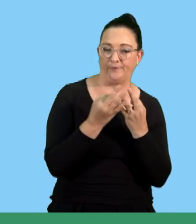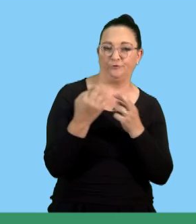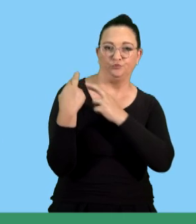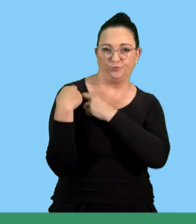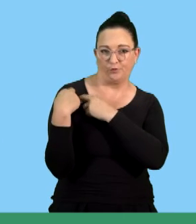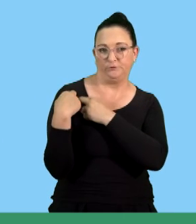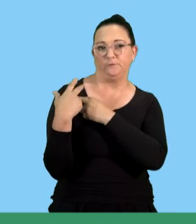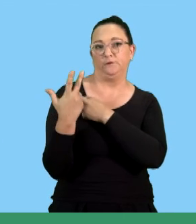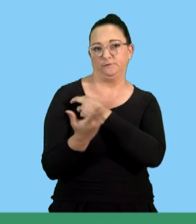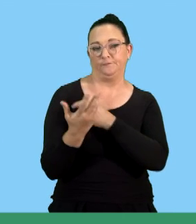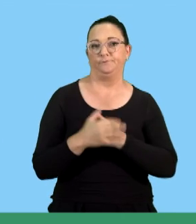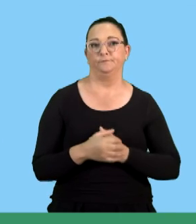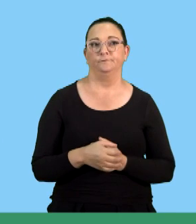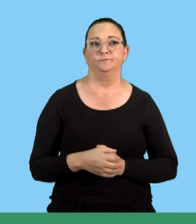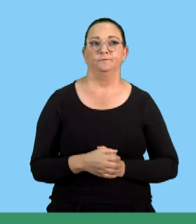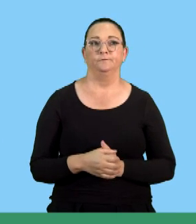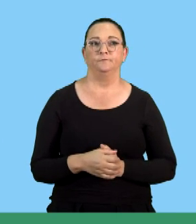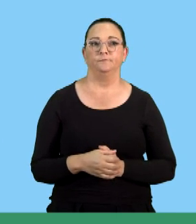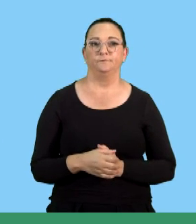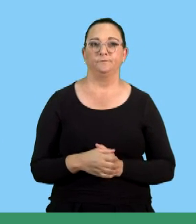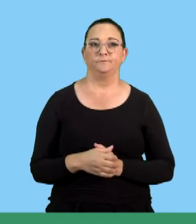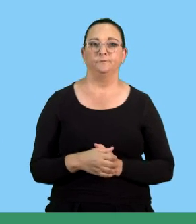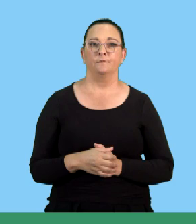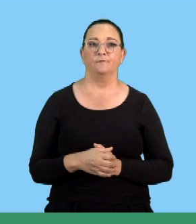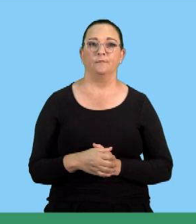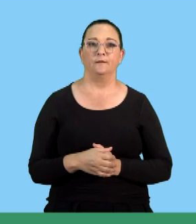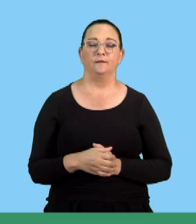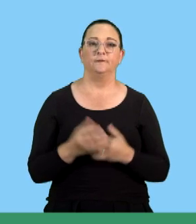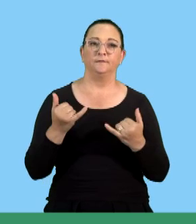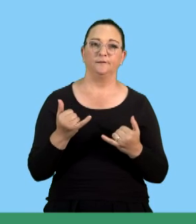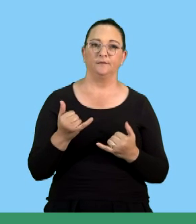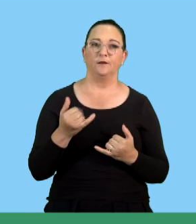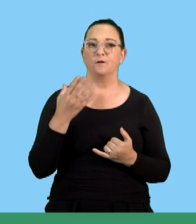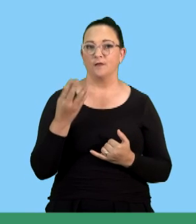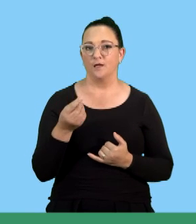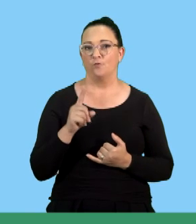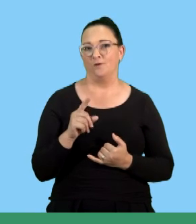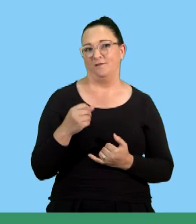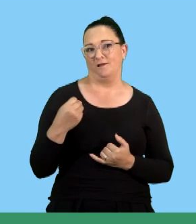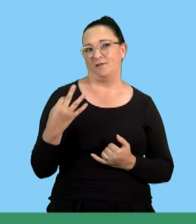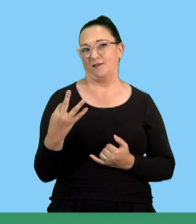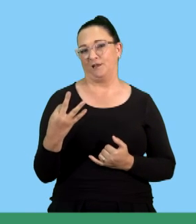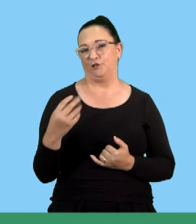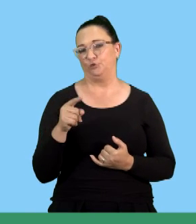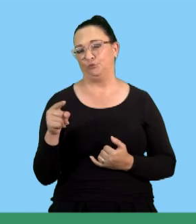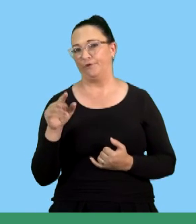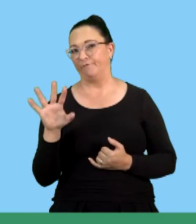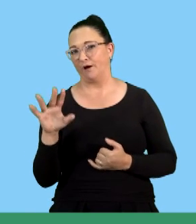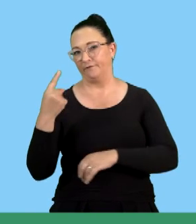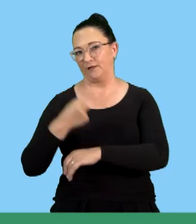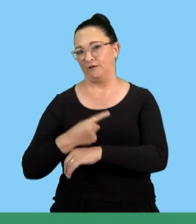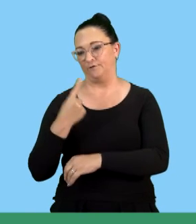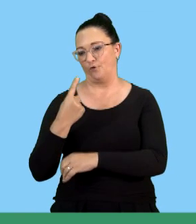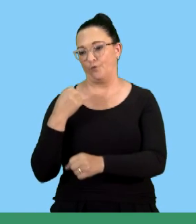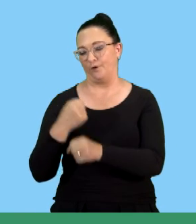leave, which is the fourth one, family responsibility leave. So here you've got 3 to 5 days paid